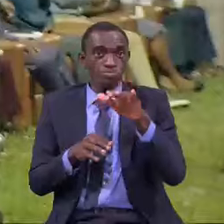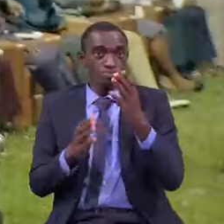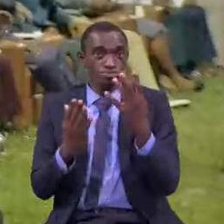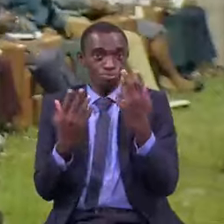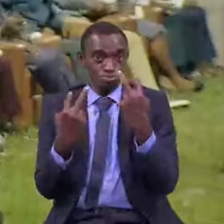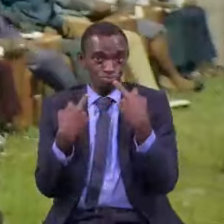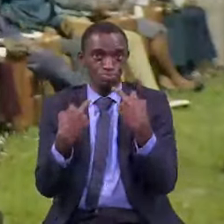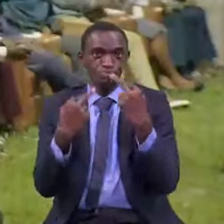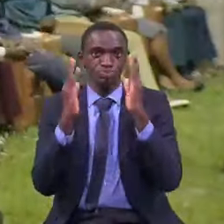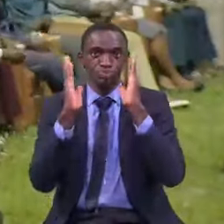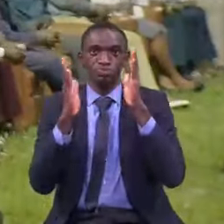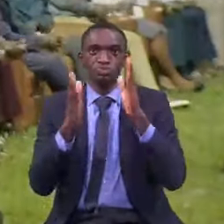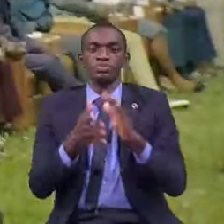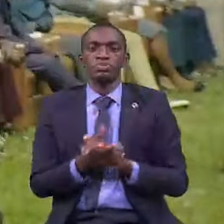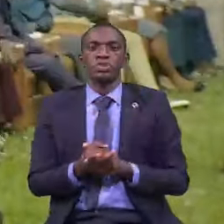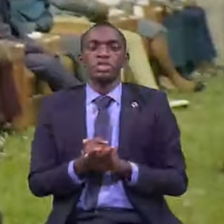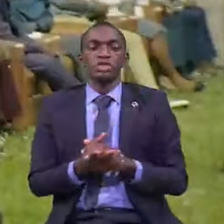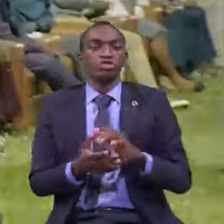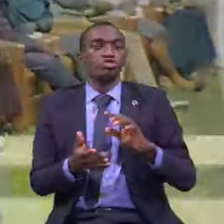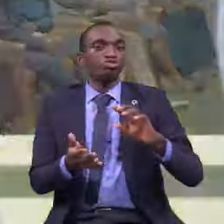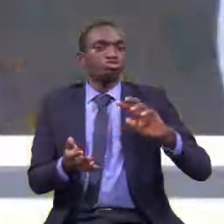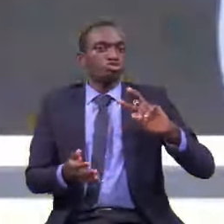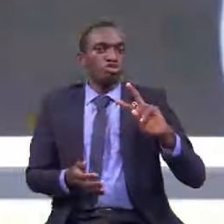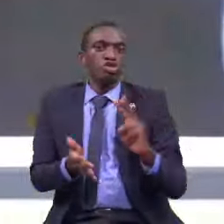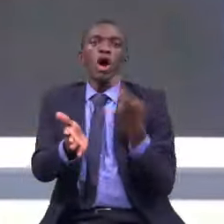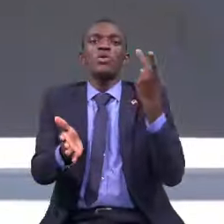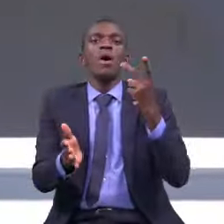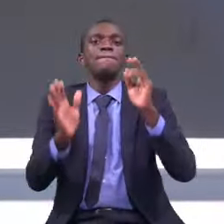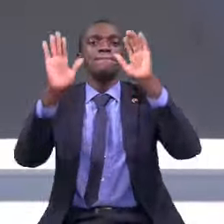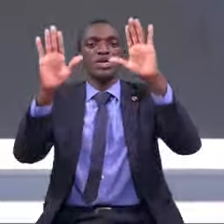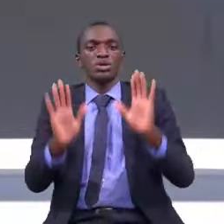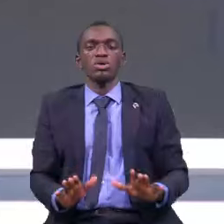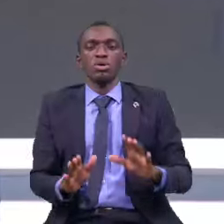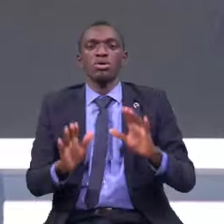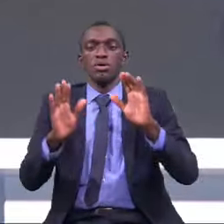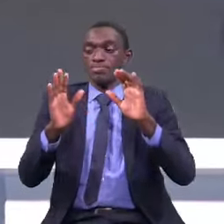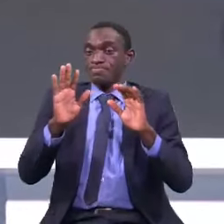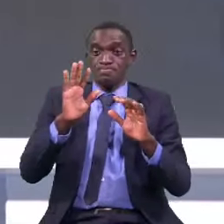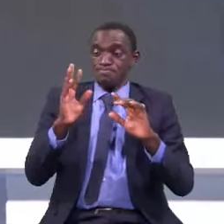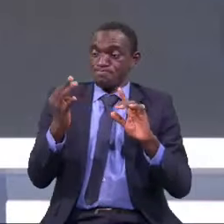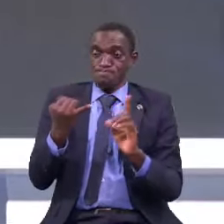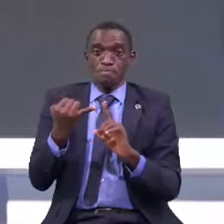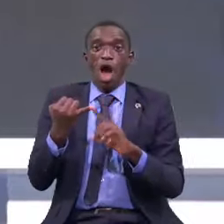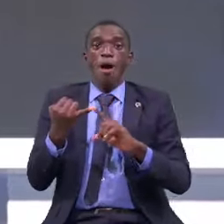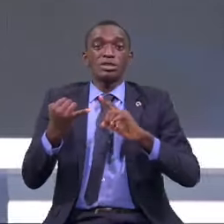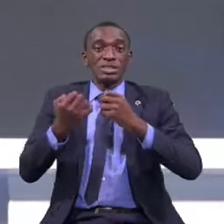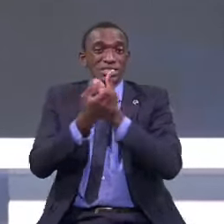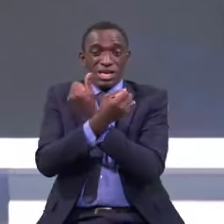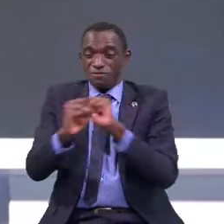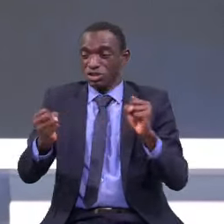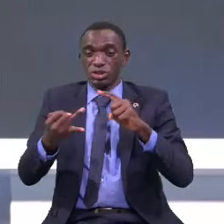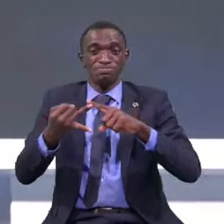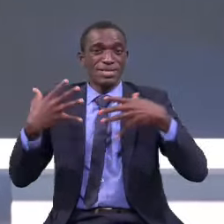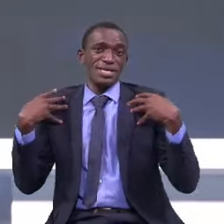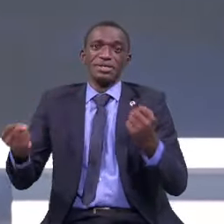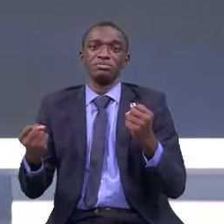Double miracle. Miracle of salvation. Miracle of healing. Salvation is coming